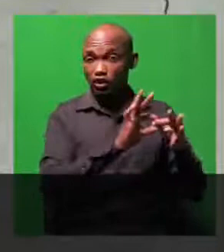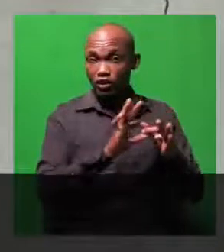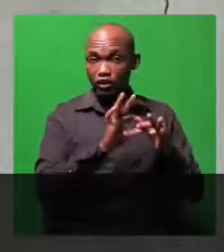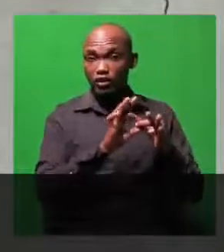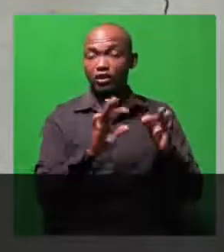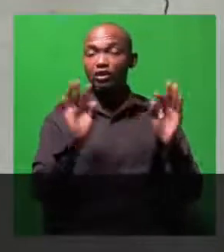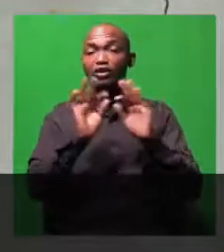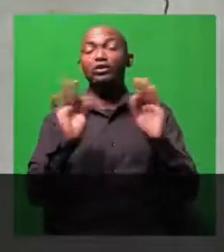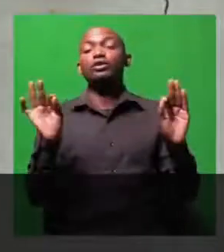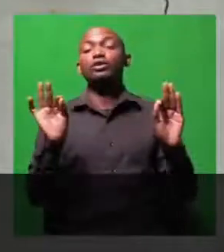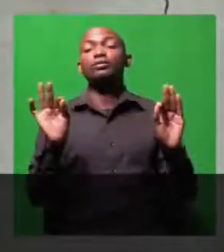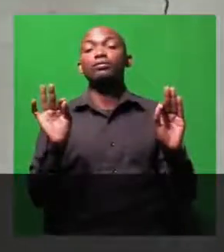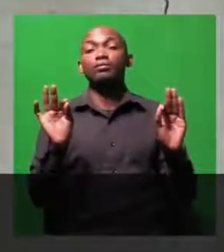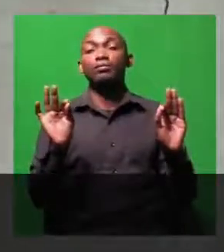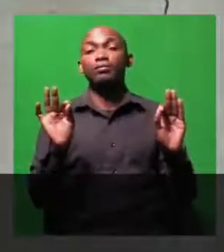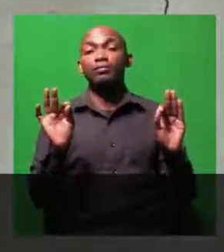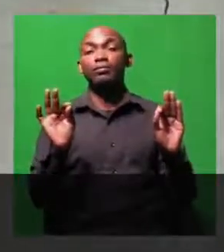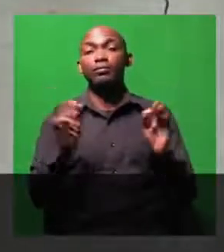Good.